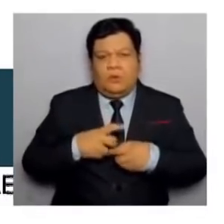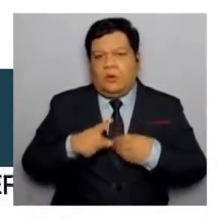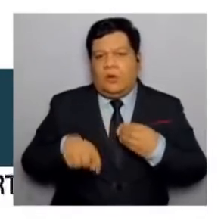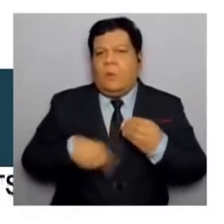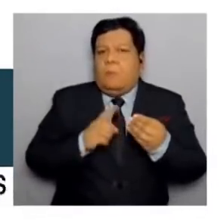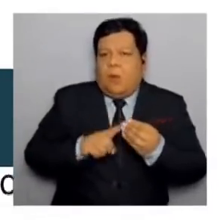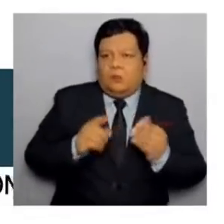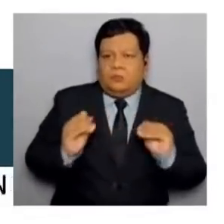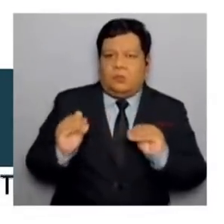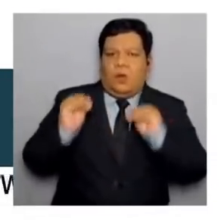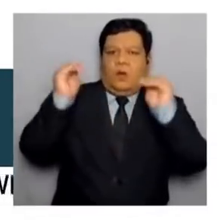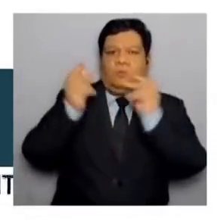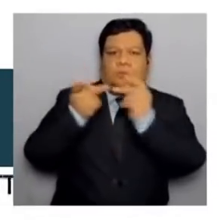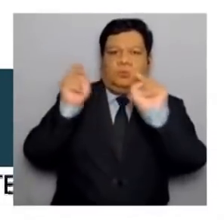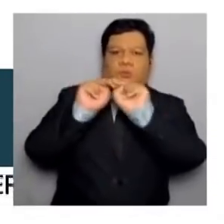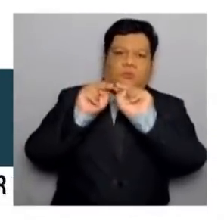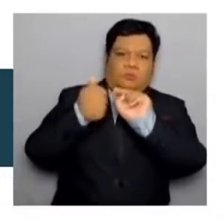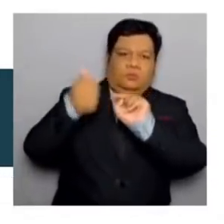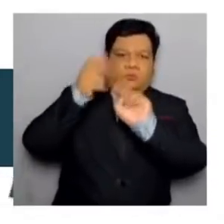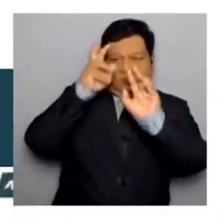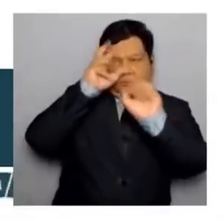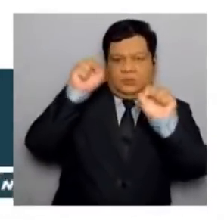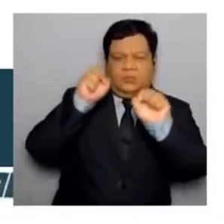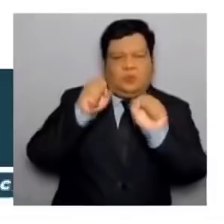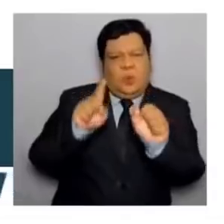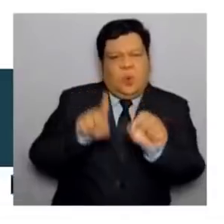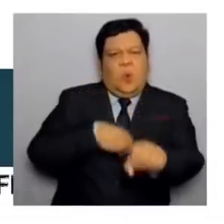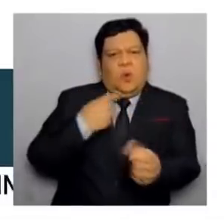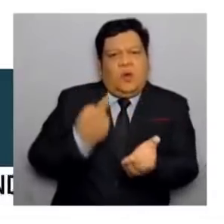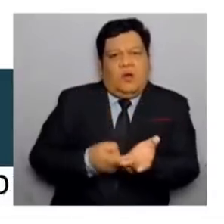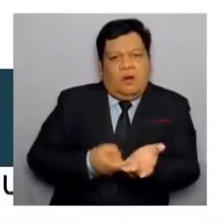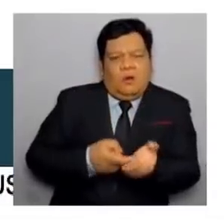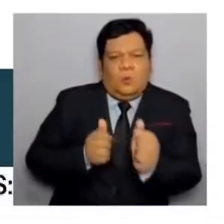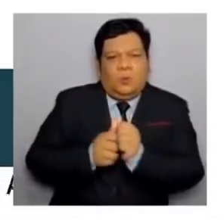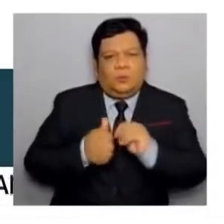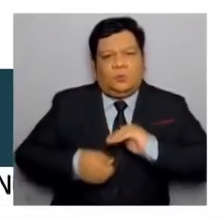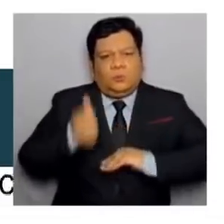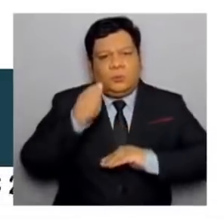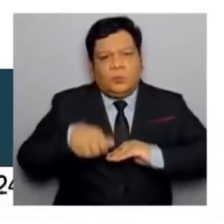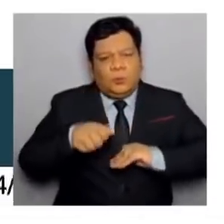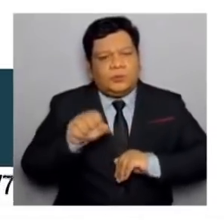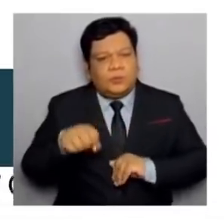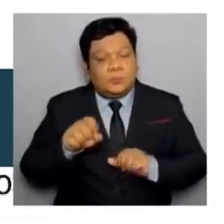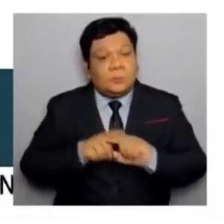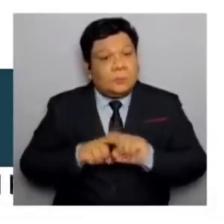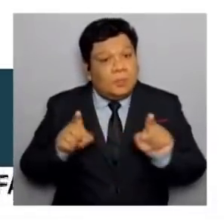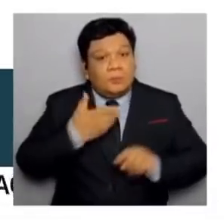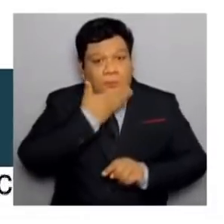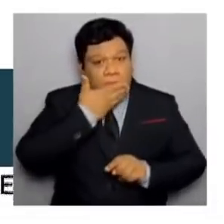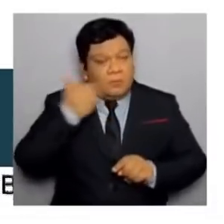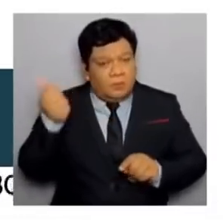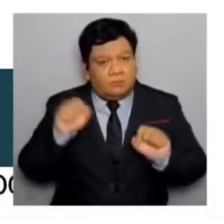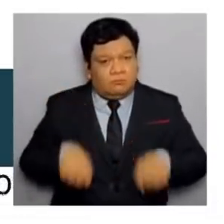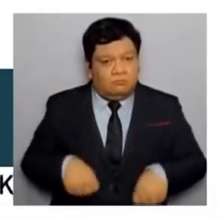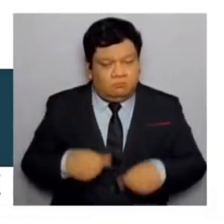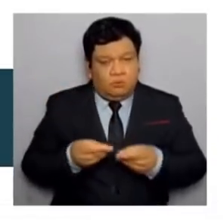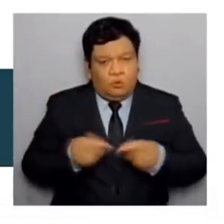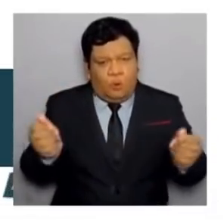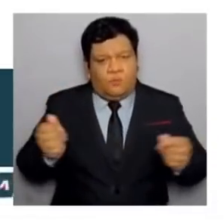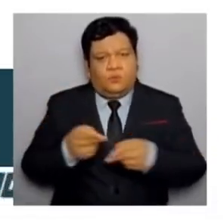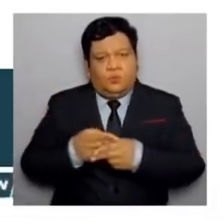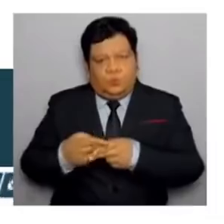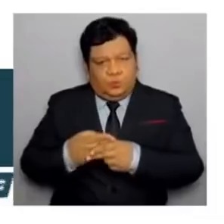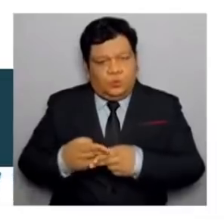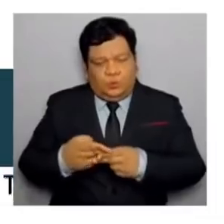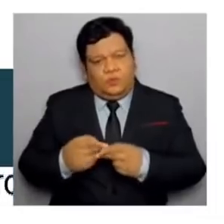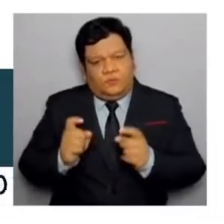medyo mahaba-haba pong usapan ito sa part ng Supreme Court. But of course the best scenario is they can resolve this as soon as possible. Alright,